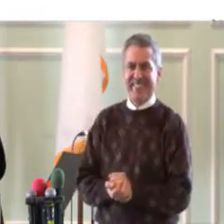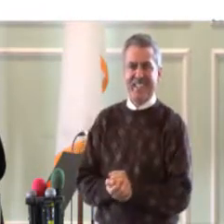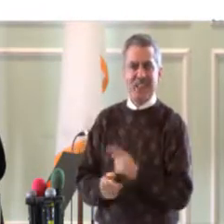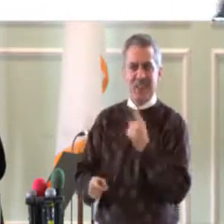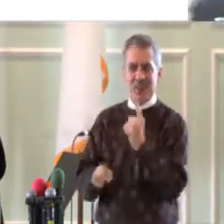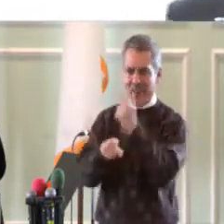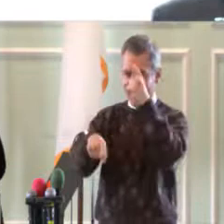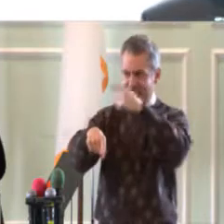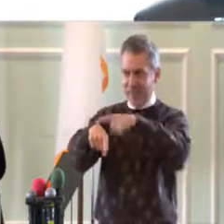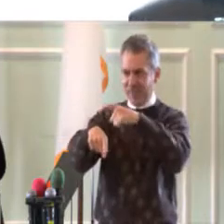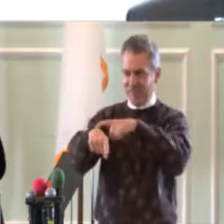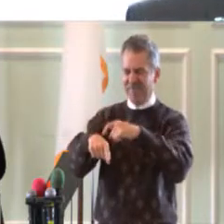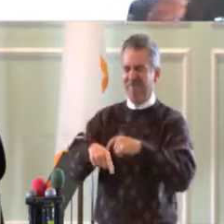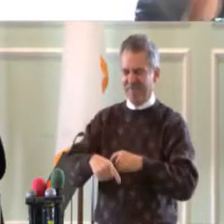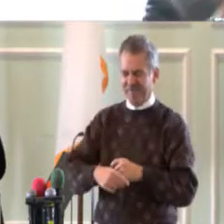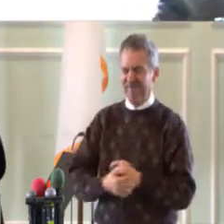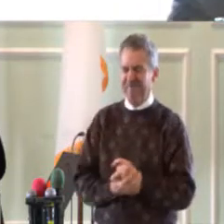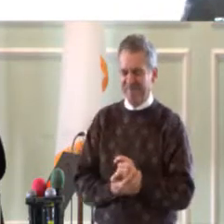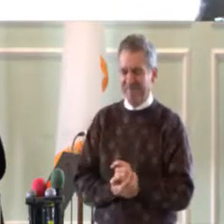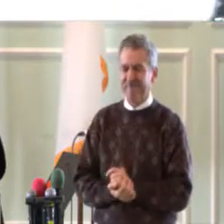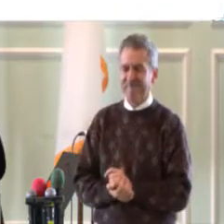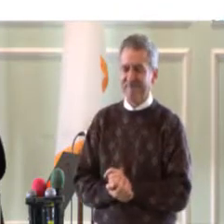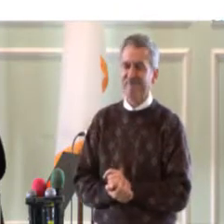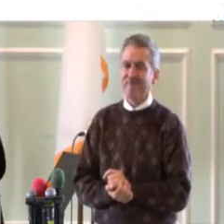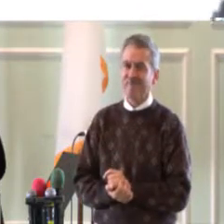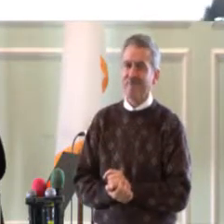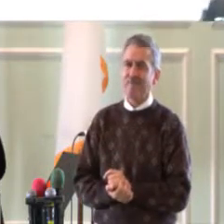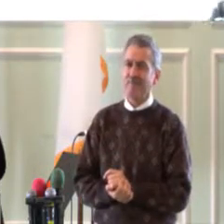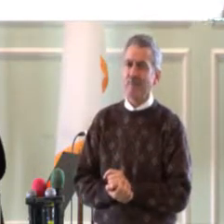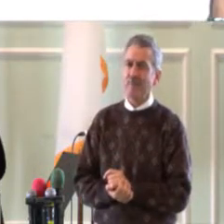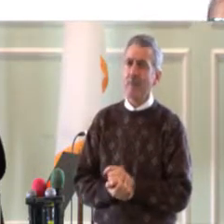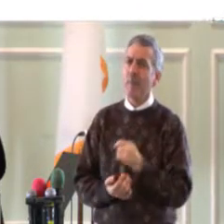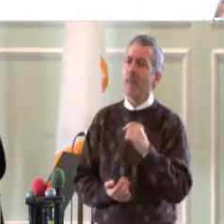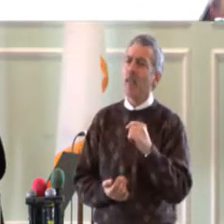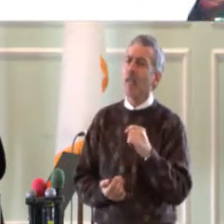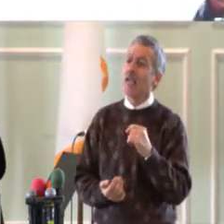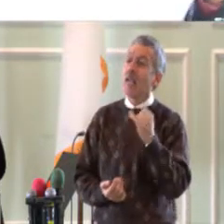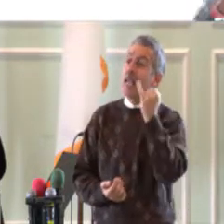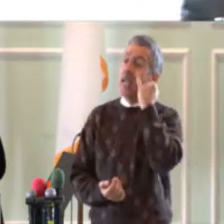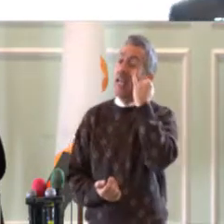See, I believe that if God would have spoken before, Job